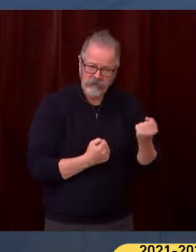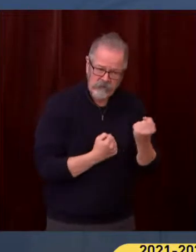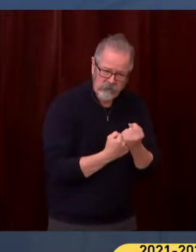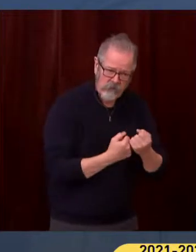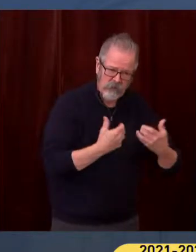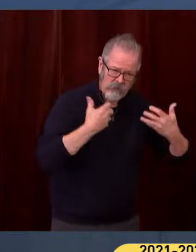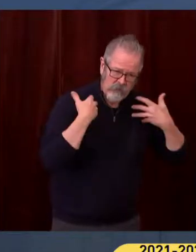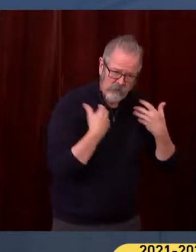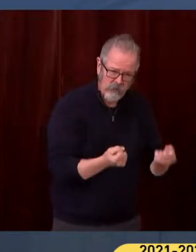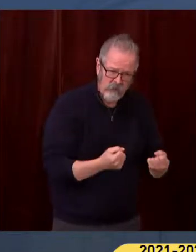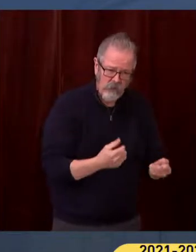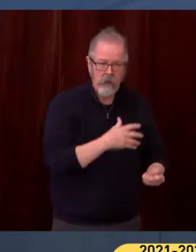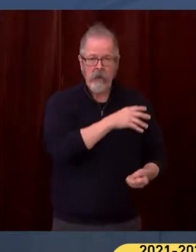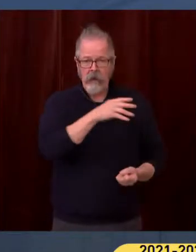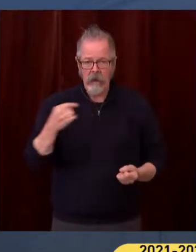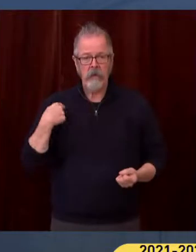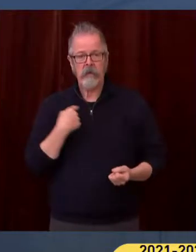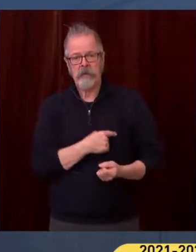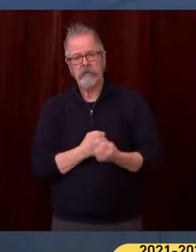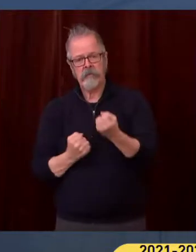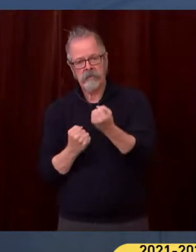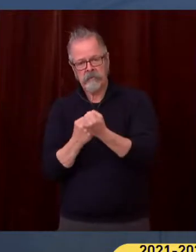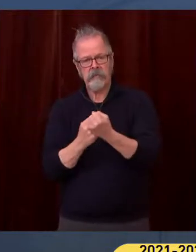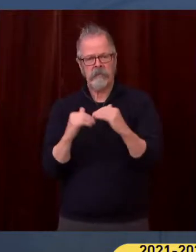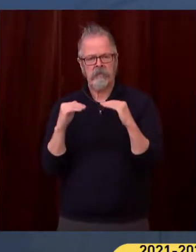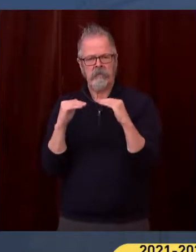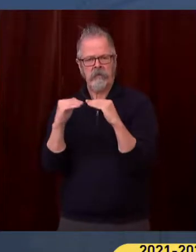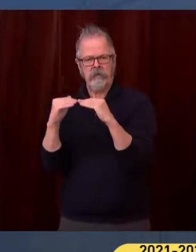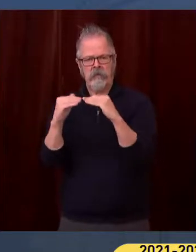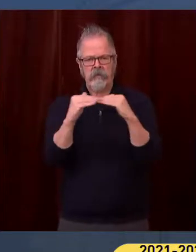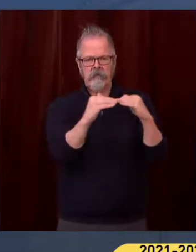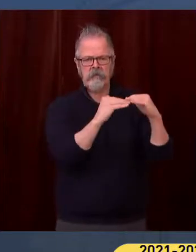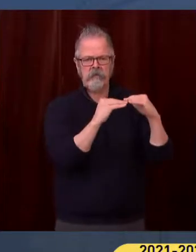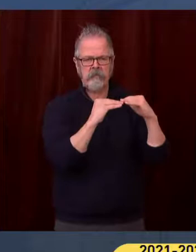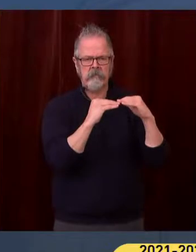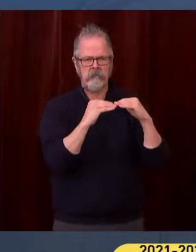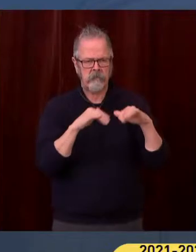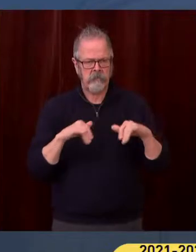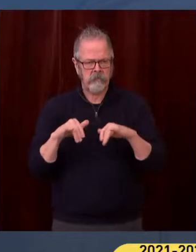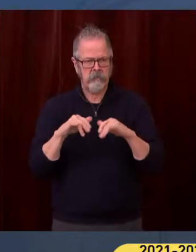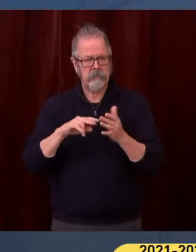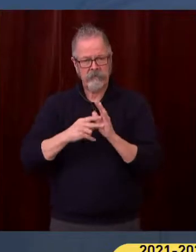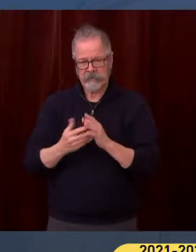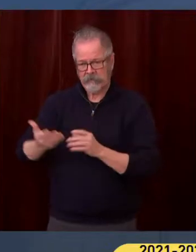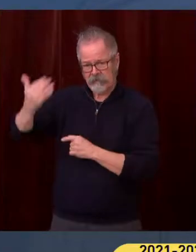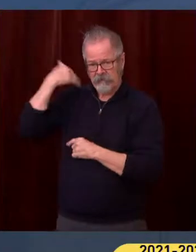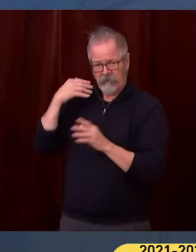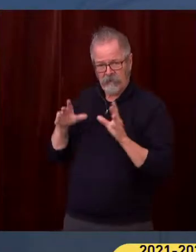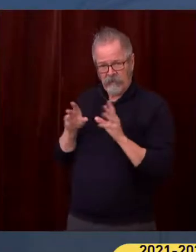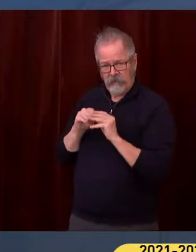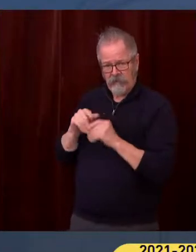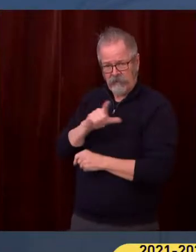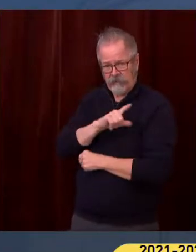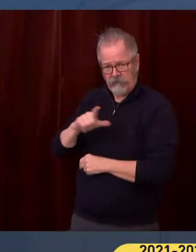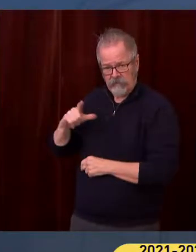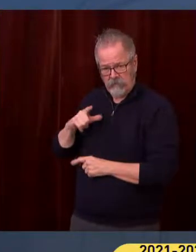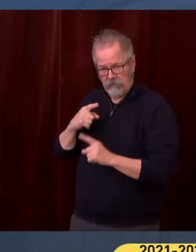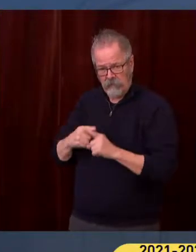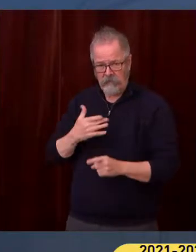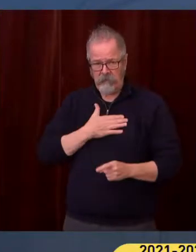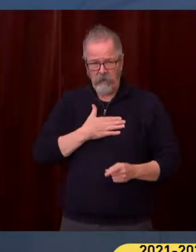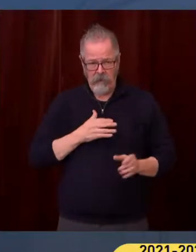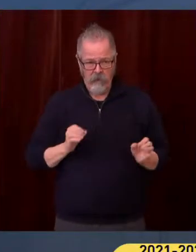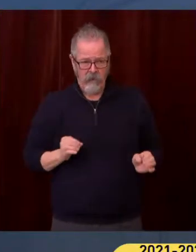last session, the legislature in my office established the Environmental Justice Task Force to develop recommendations